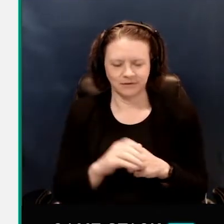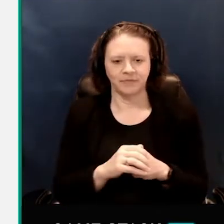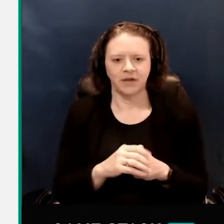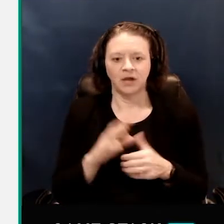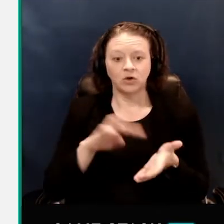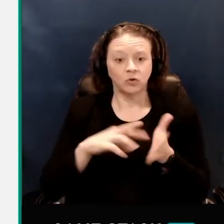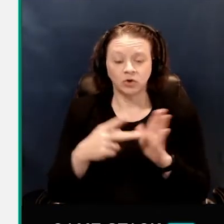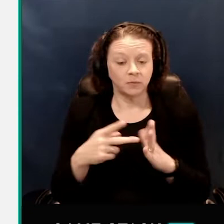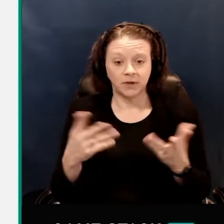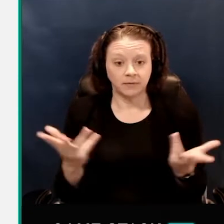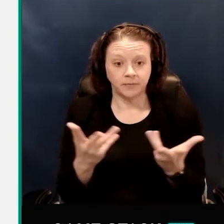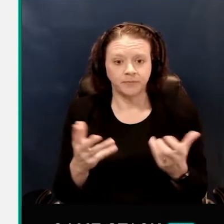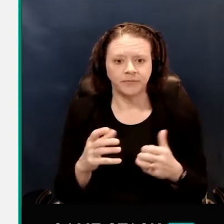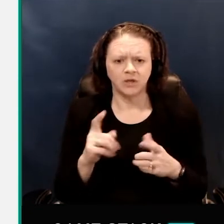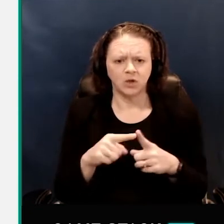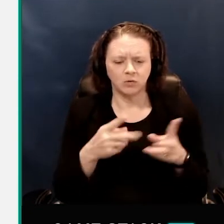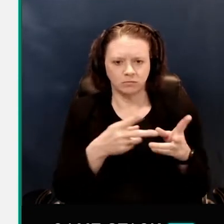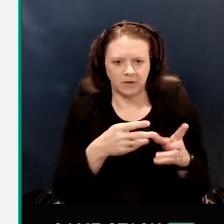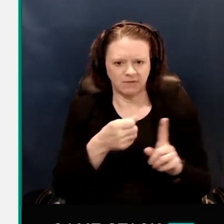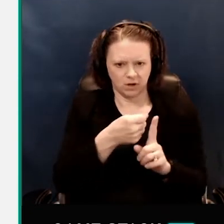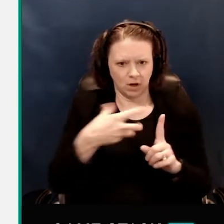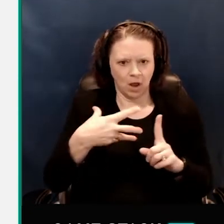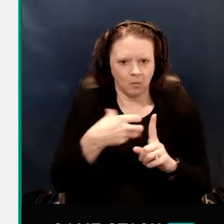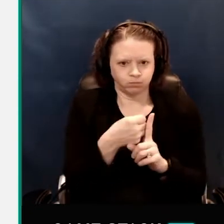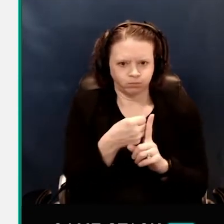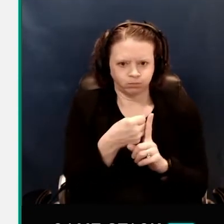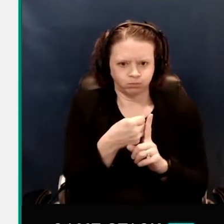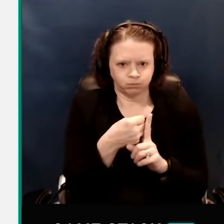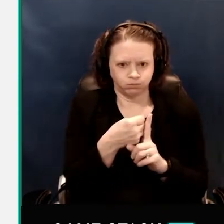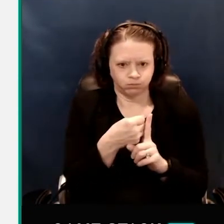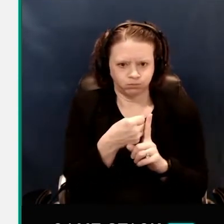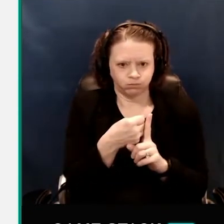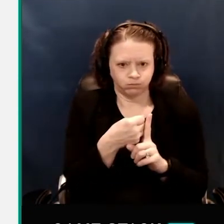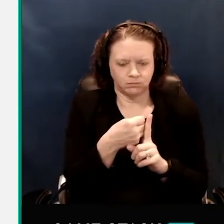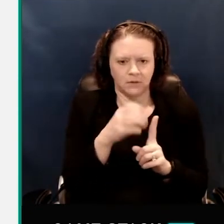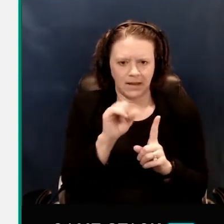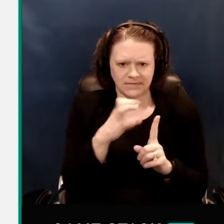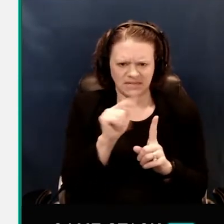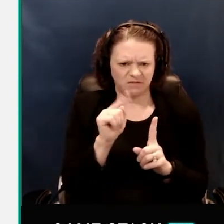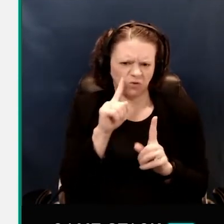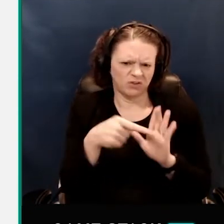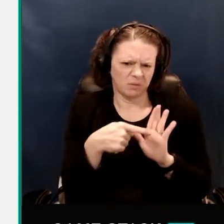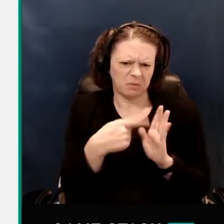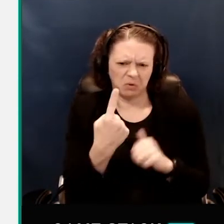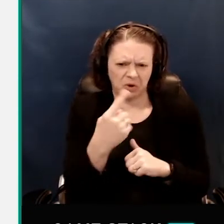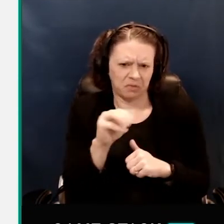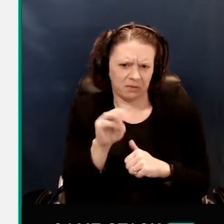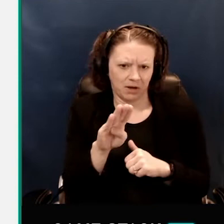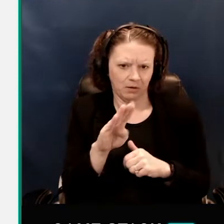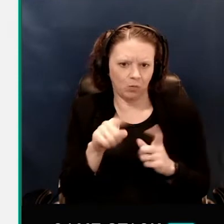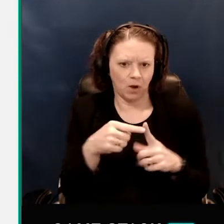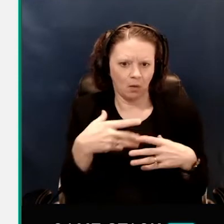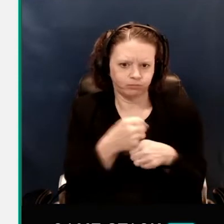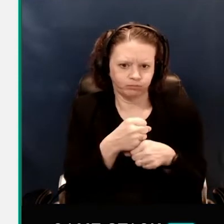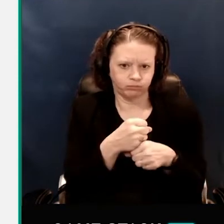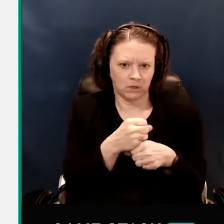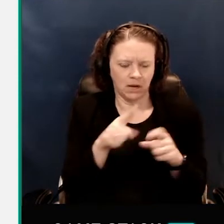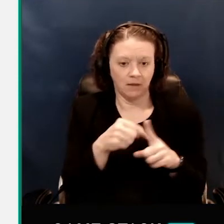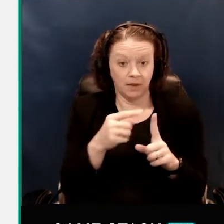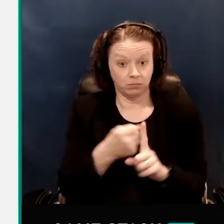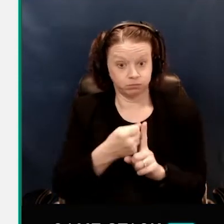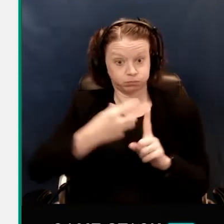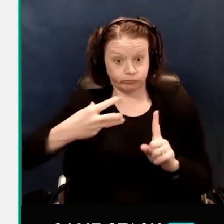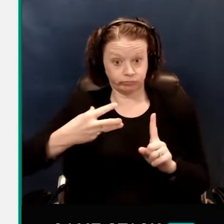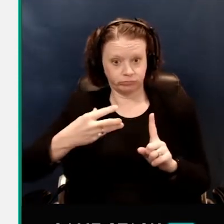compressed asset, let's say it's say 1 megabyte, just as an example, when it's compressed, and 2 megabytes